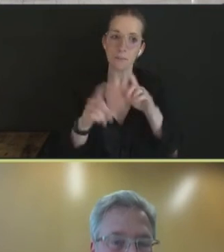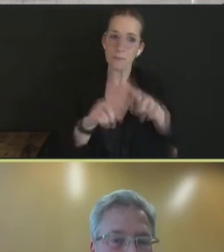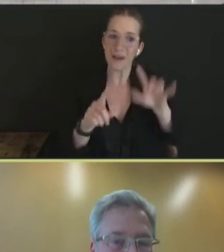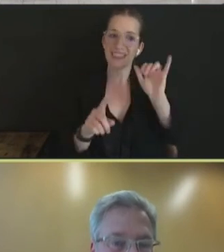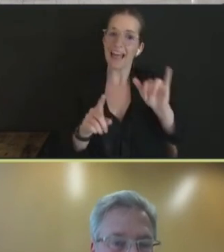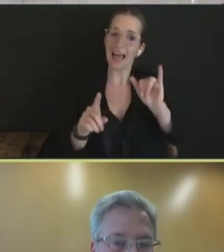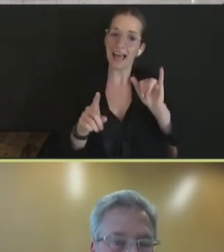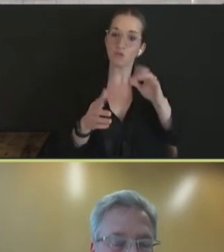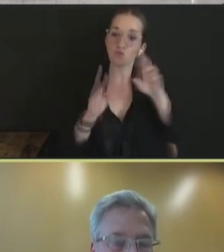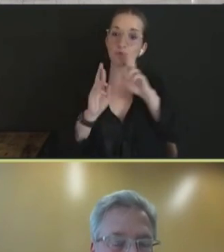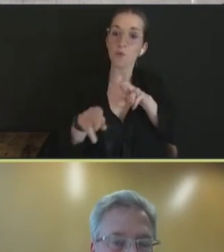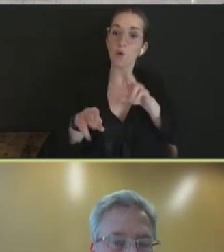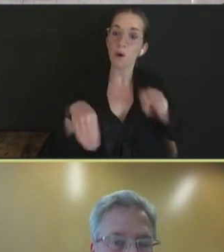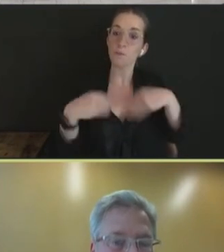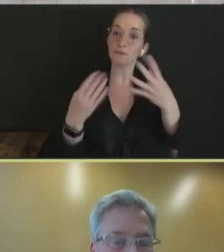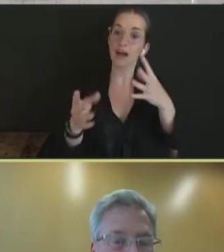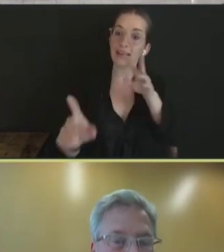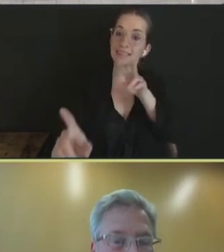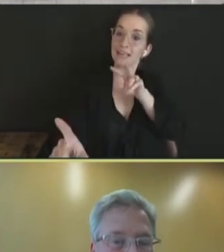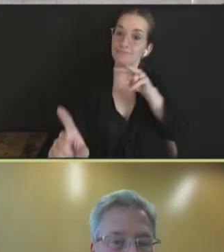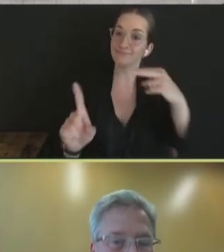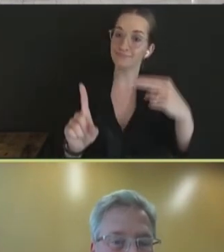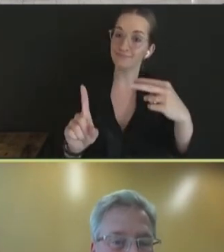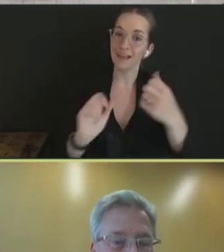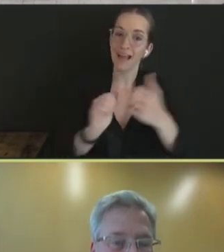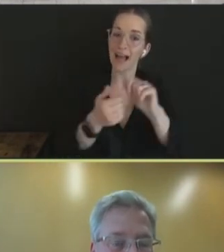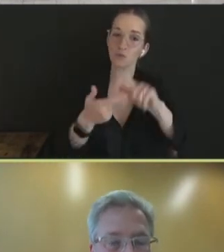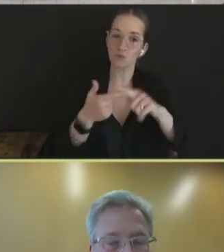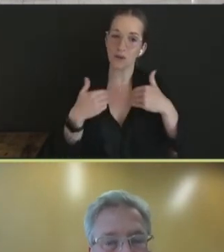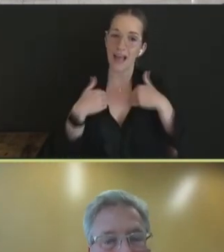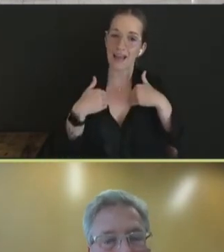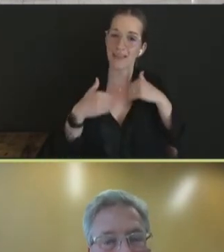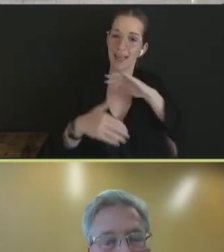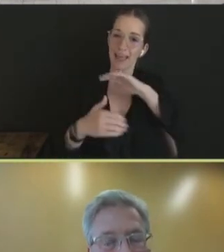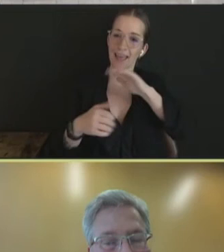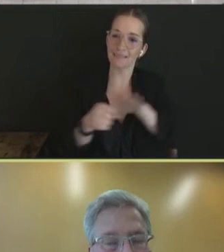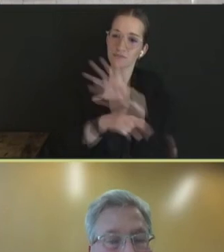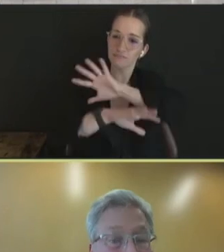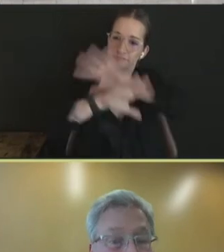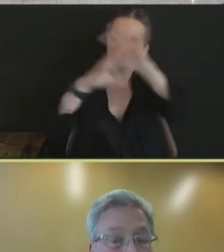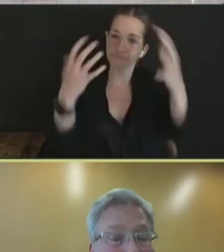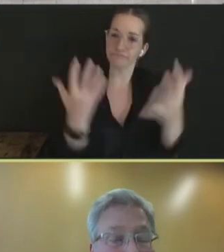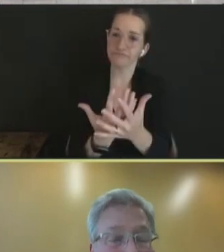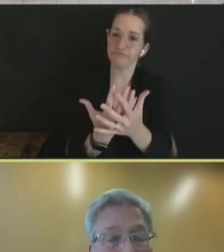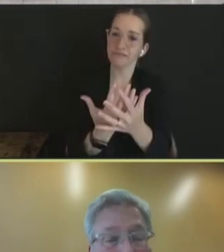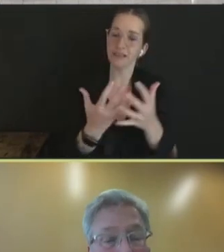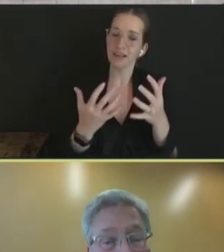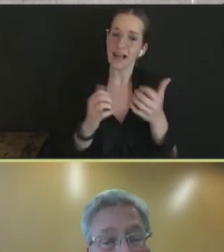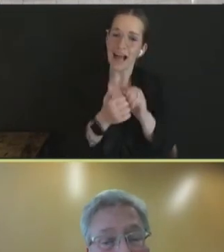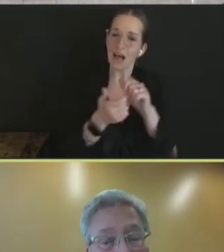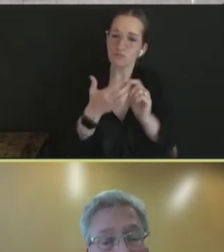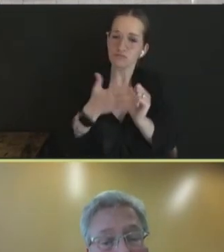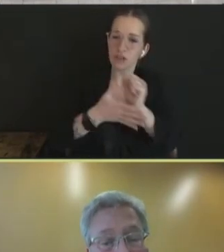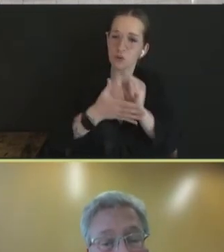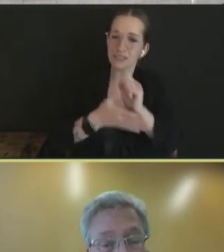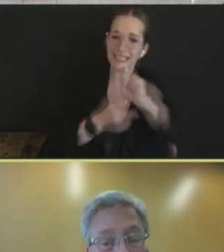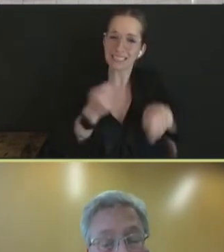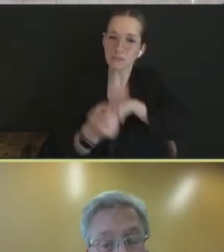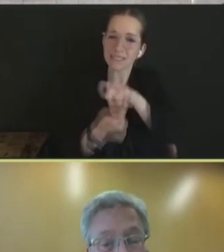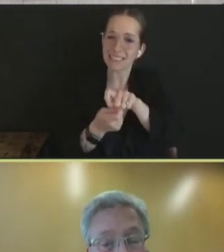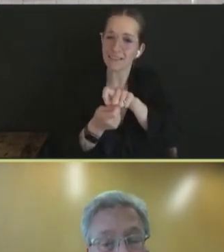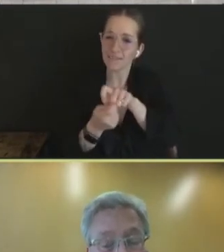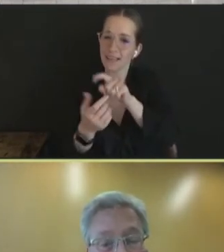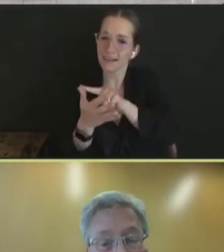situation overall and taking a more complete view to think about how do you prioritize particular efforts